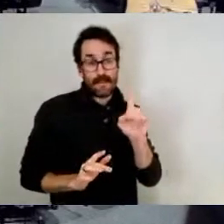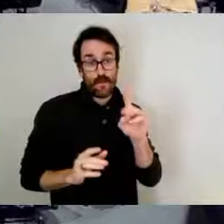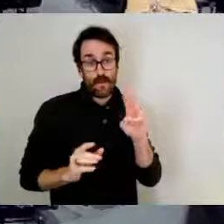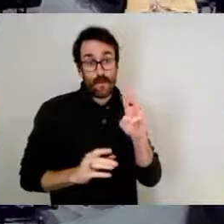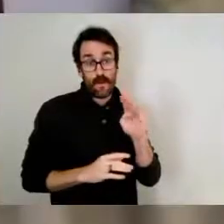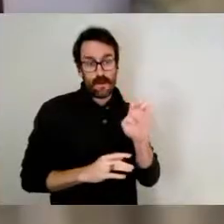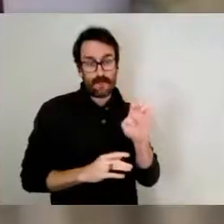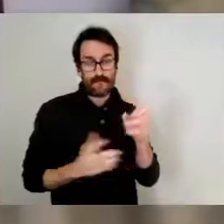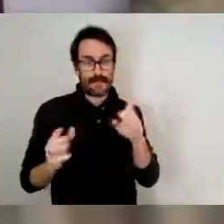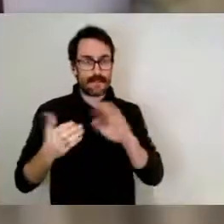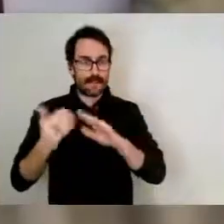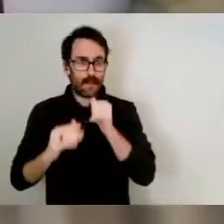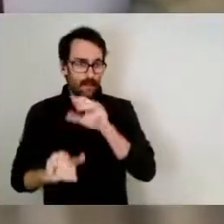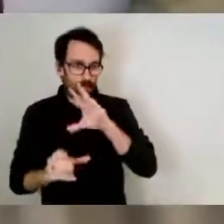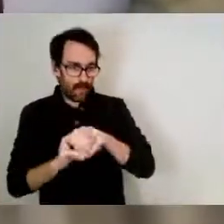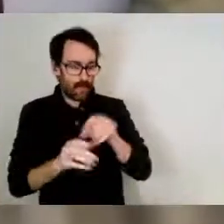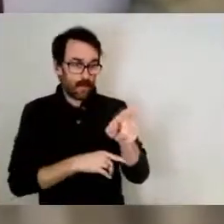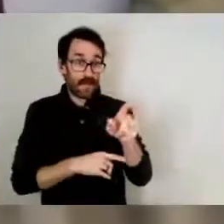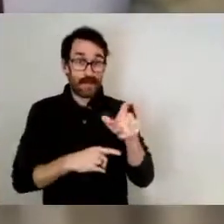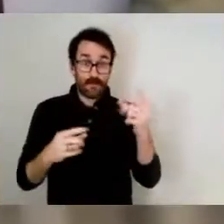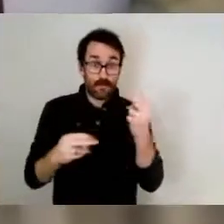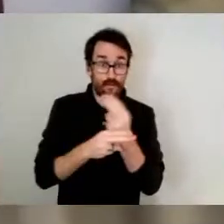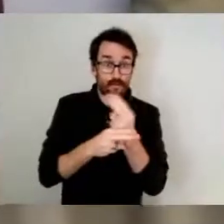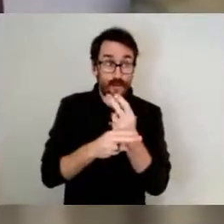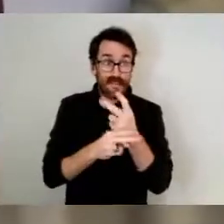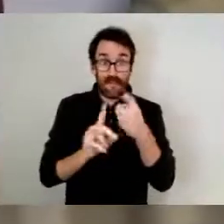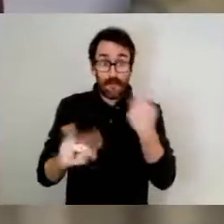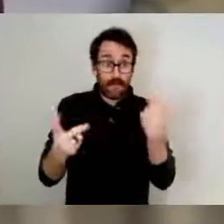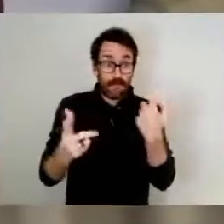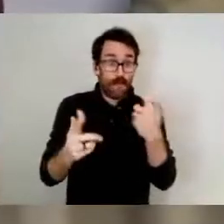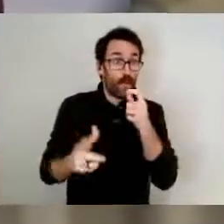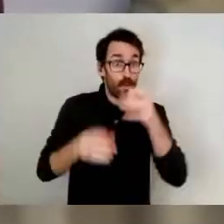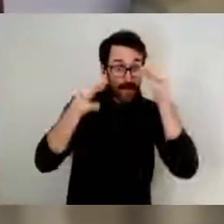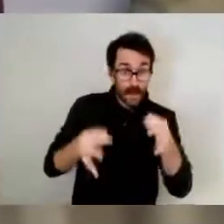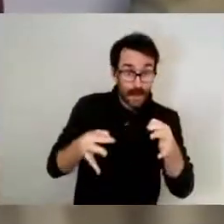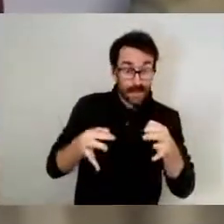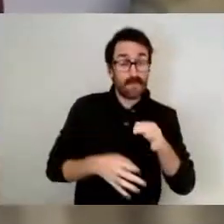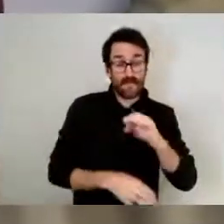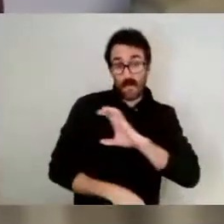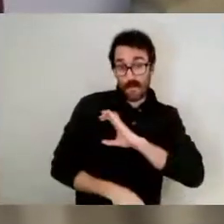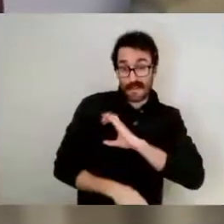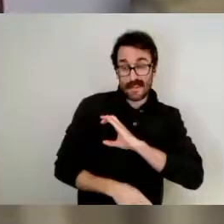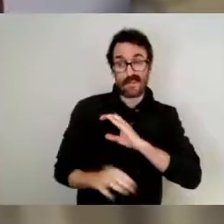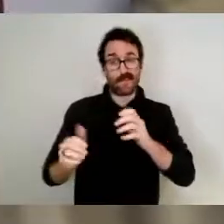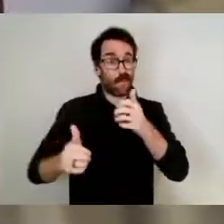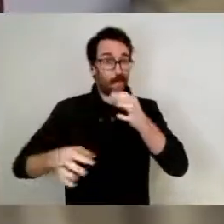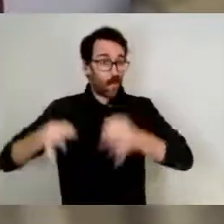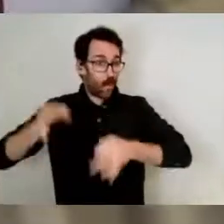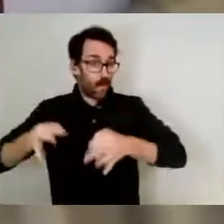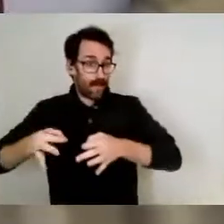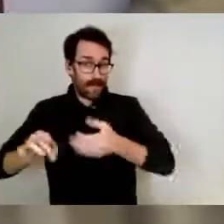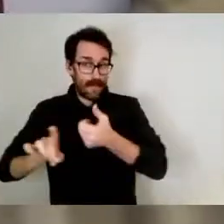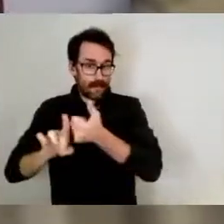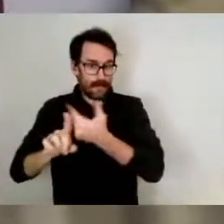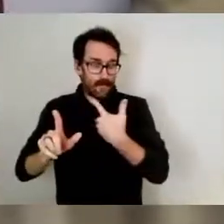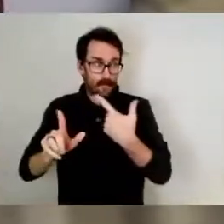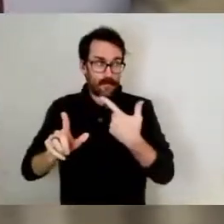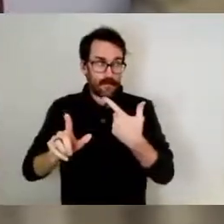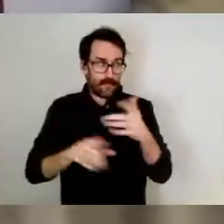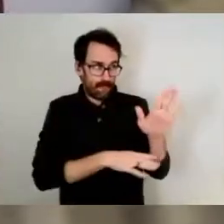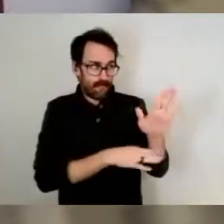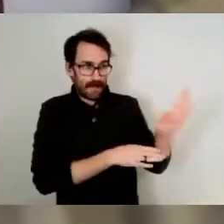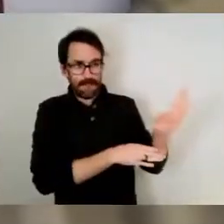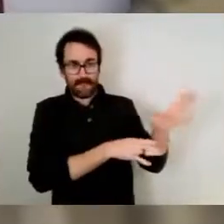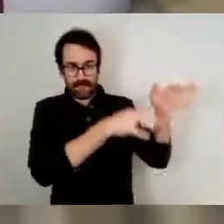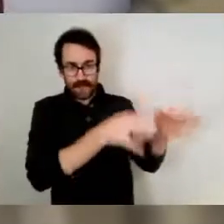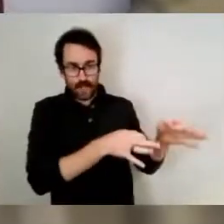So I can start with it. And like I said before, any tool that we can have that will help us in our enforcement efforts is something that we